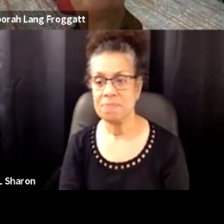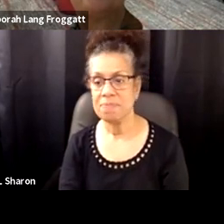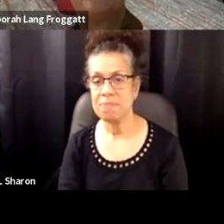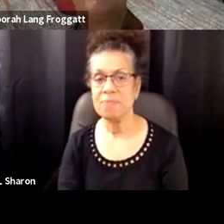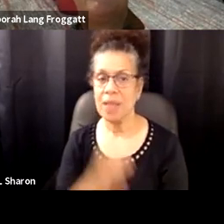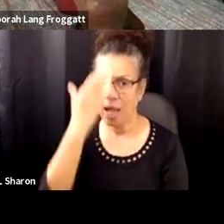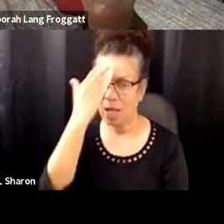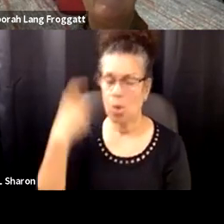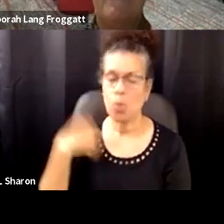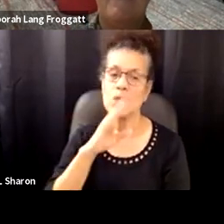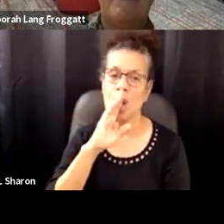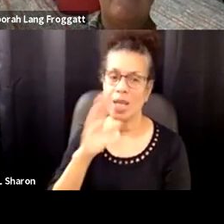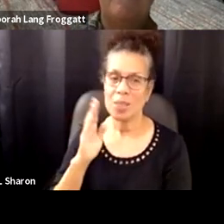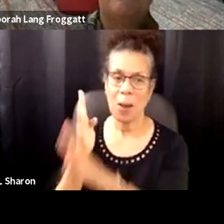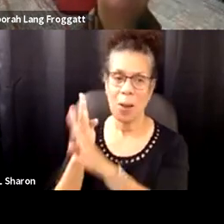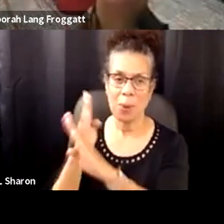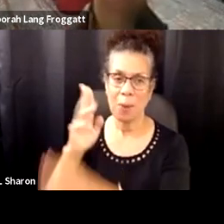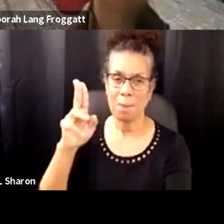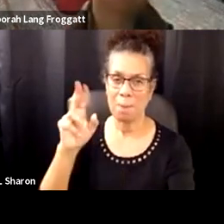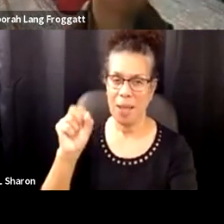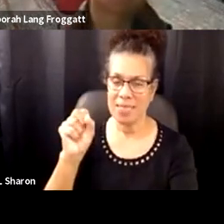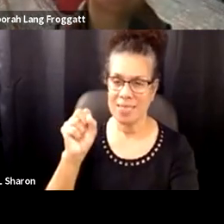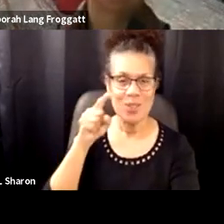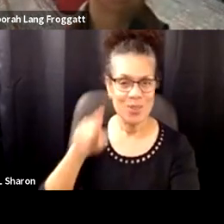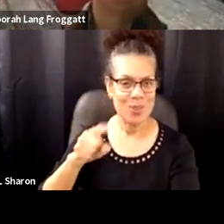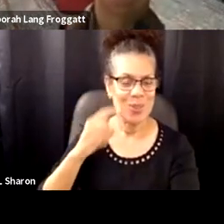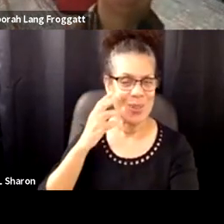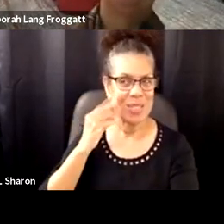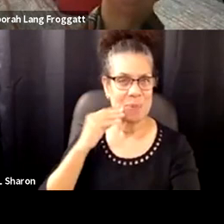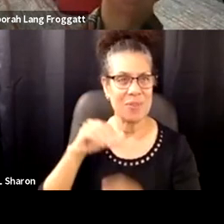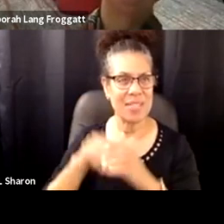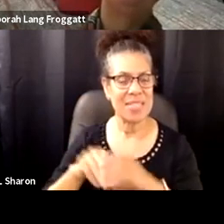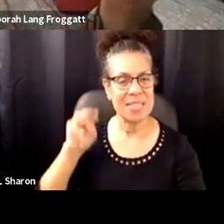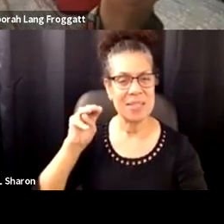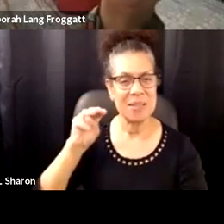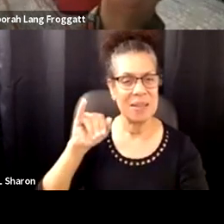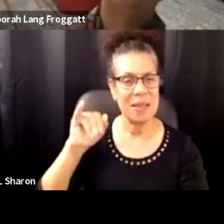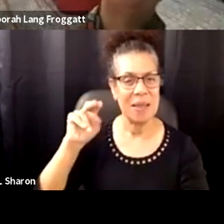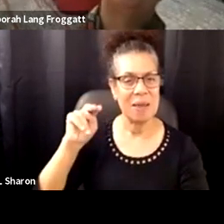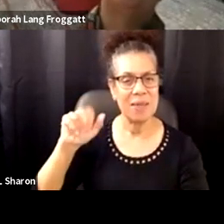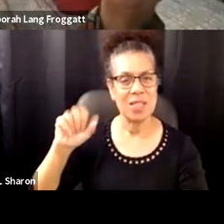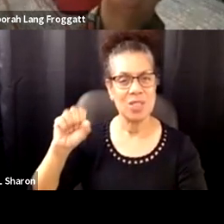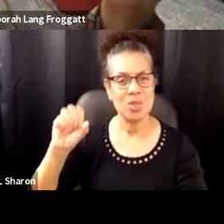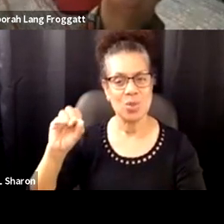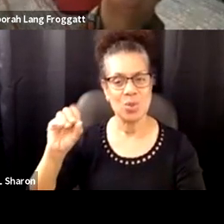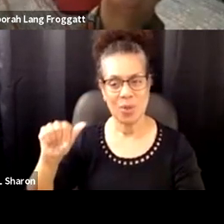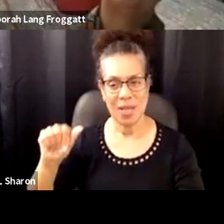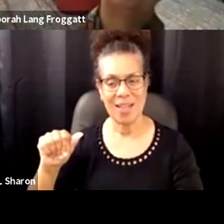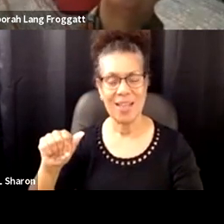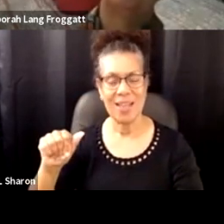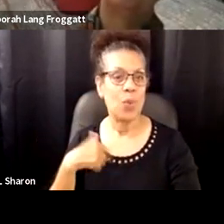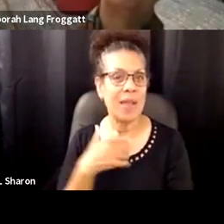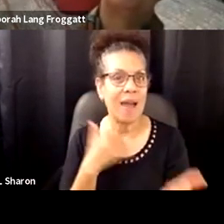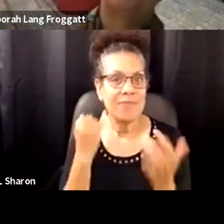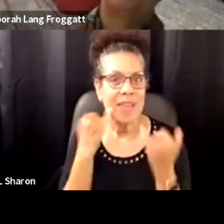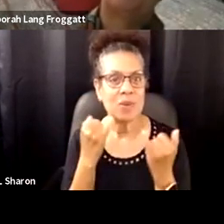know um dr caselias i i believe experienced this in minnesota something we've talked about um sort of bringing back that idea of a